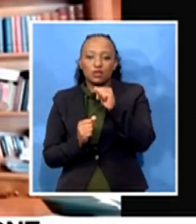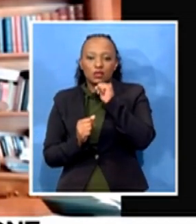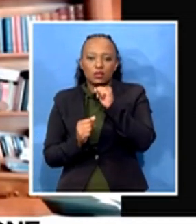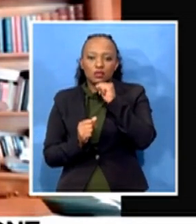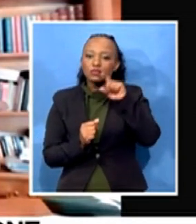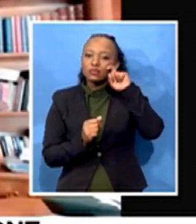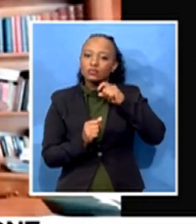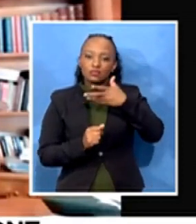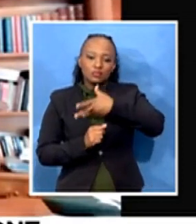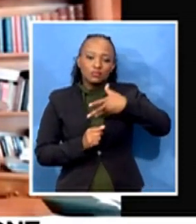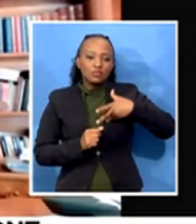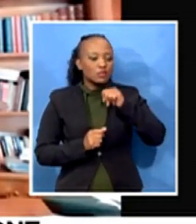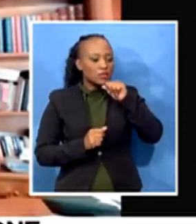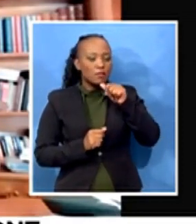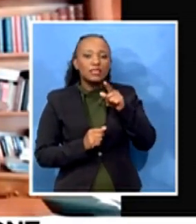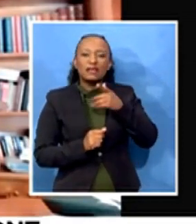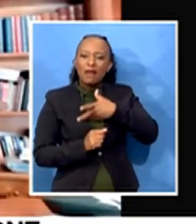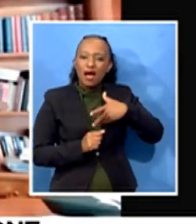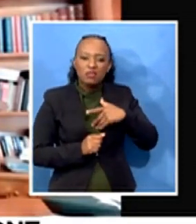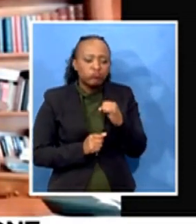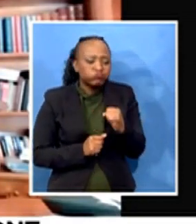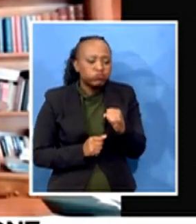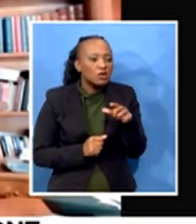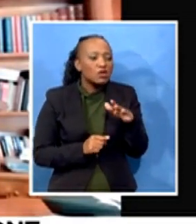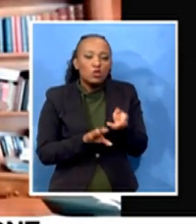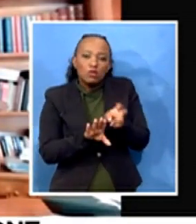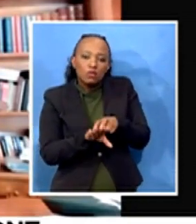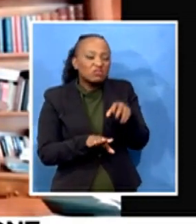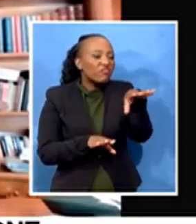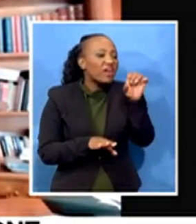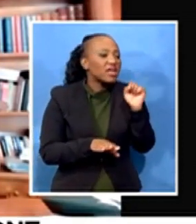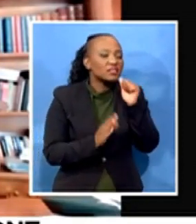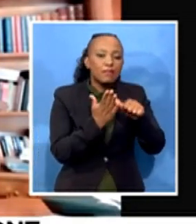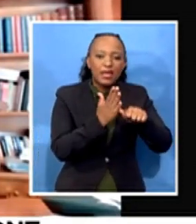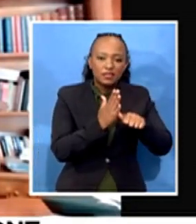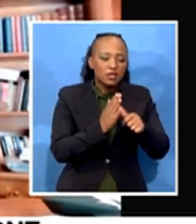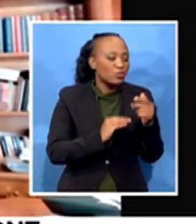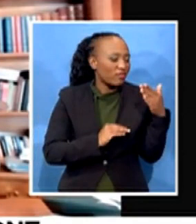pension, you are there. Whether it is a worker on